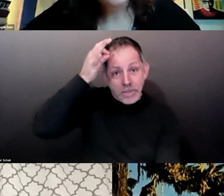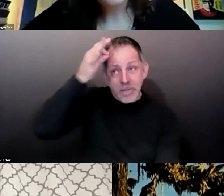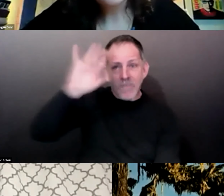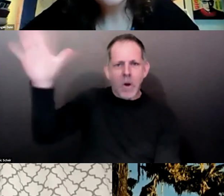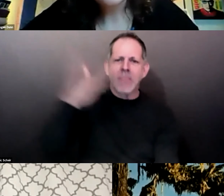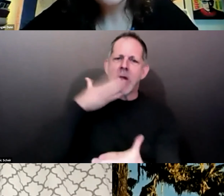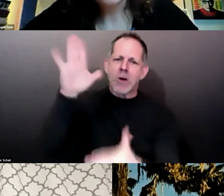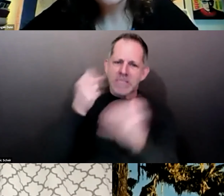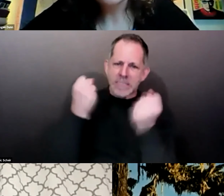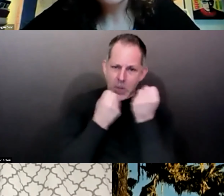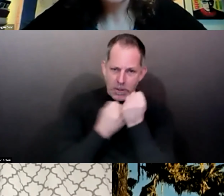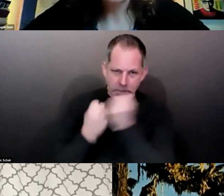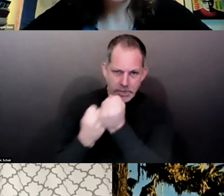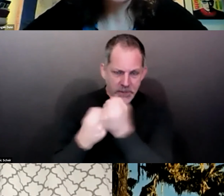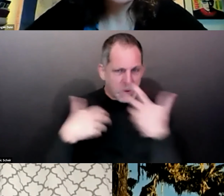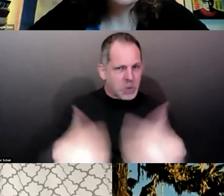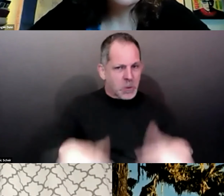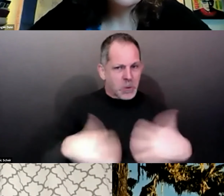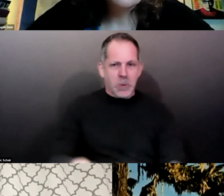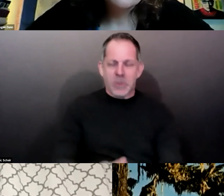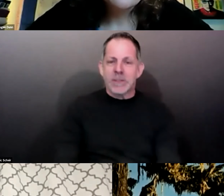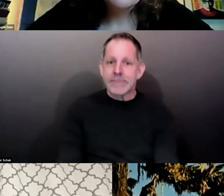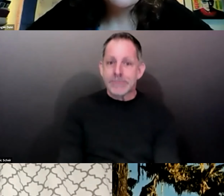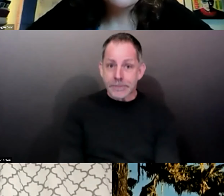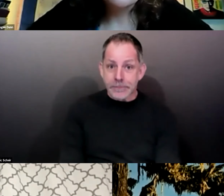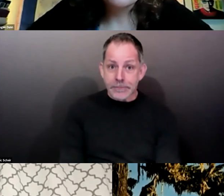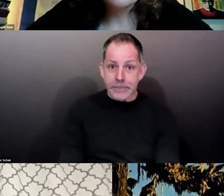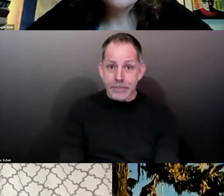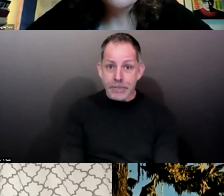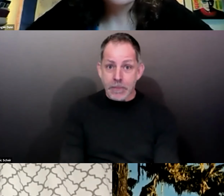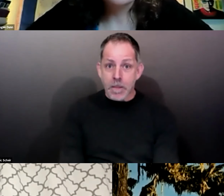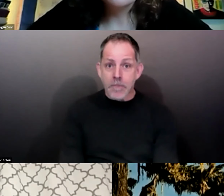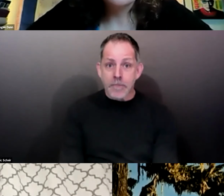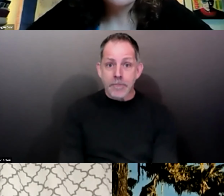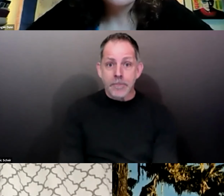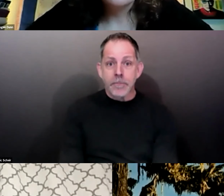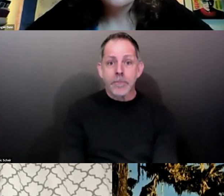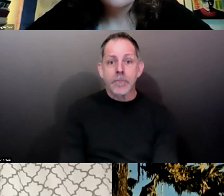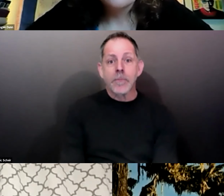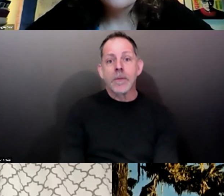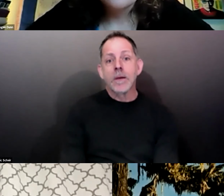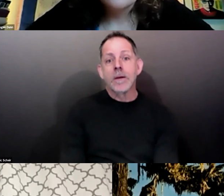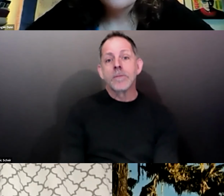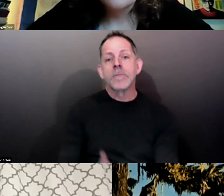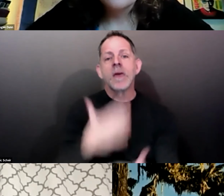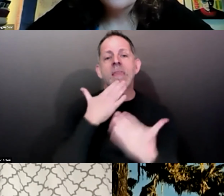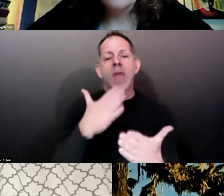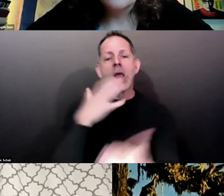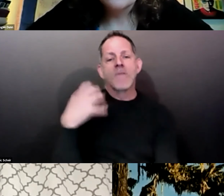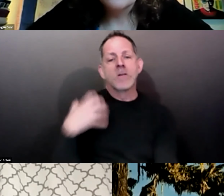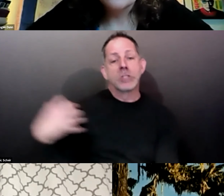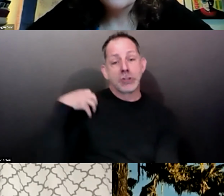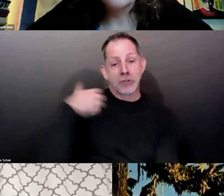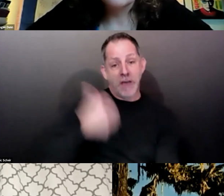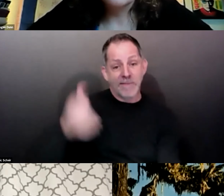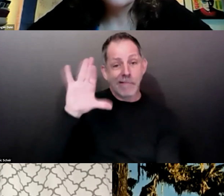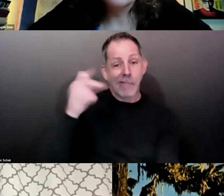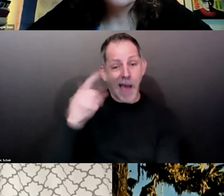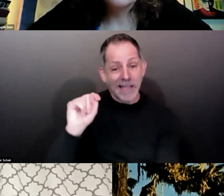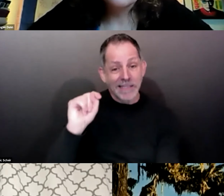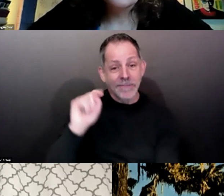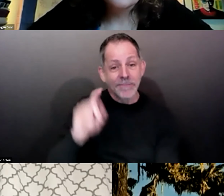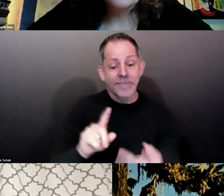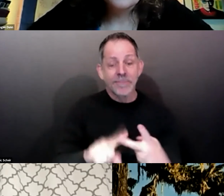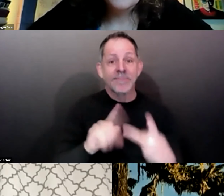want to thank Chair Wright, Vice Chair Dunn, and the other members of the County Council for their leadership during this unprecedented time. We've had to